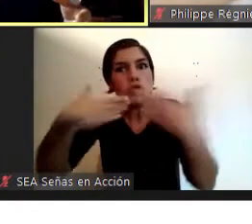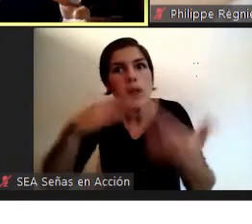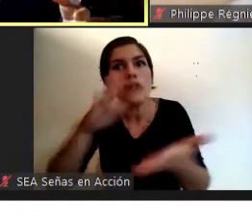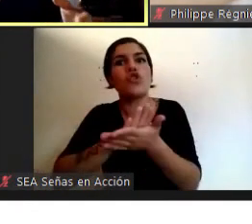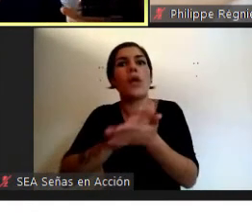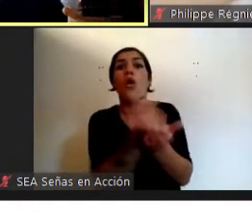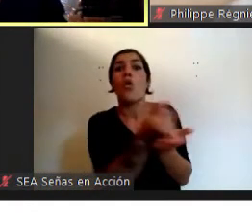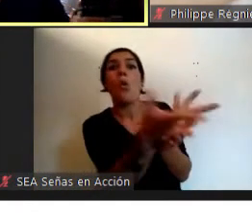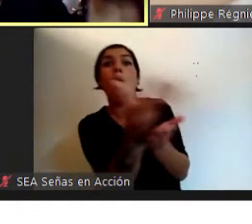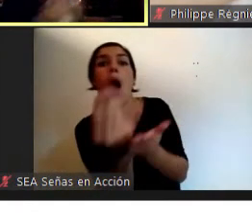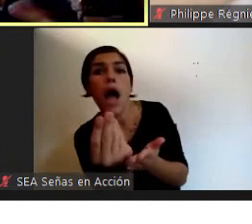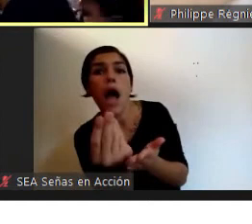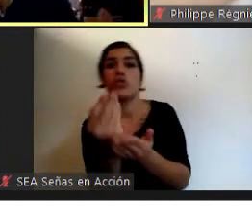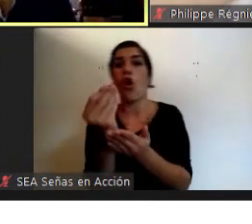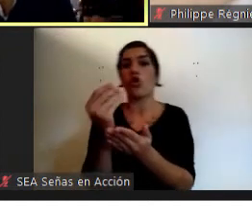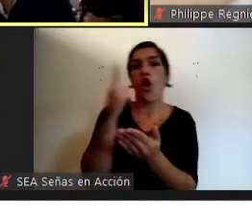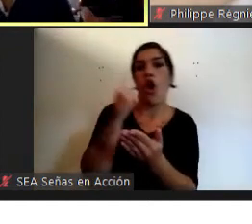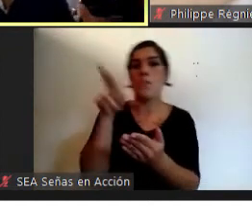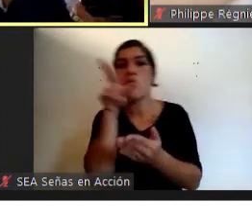And all of a sudden,